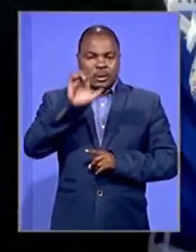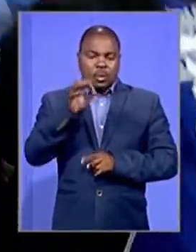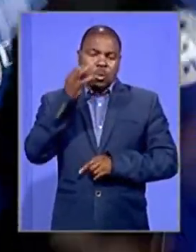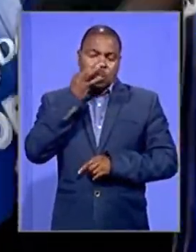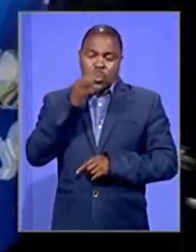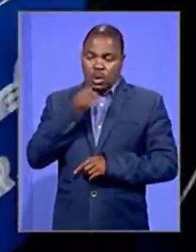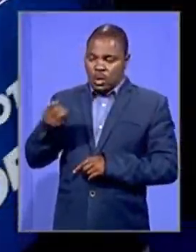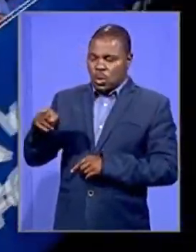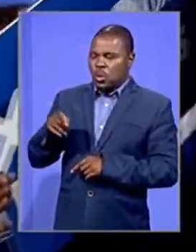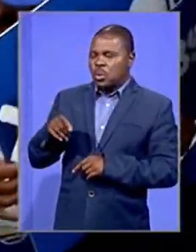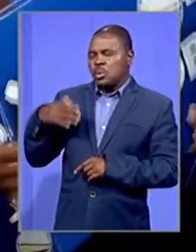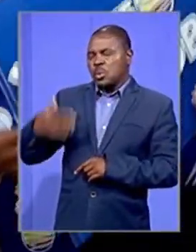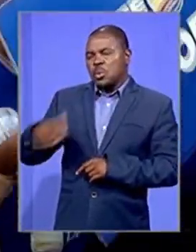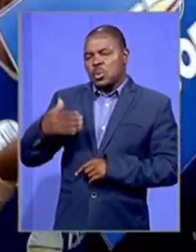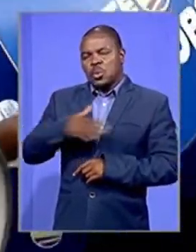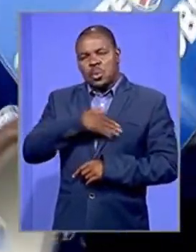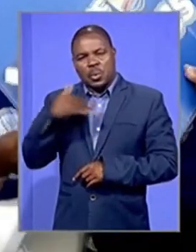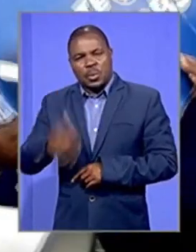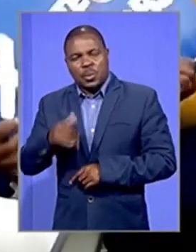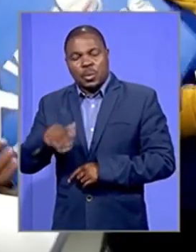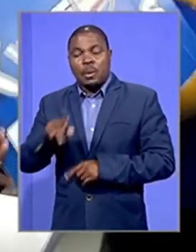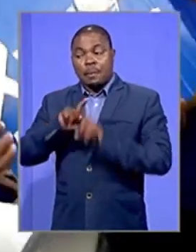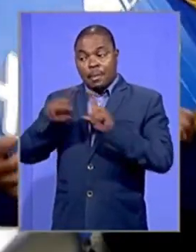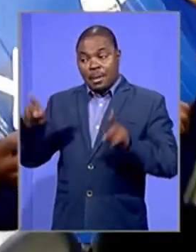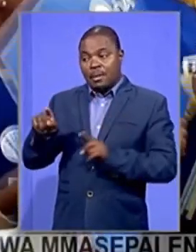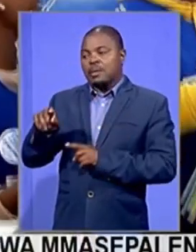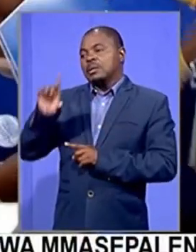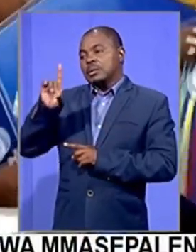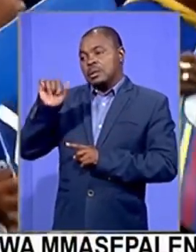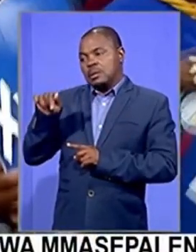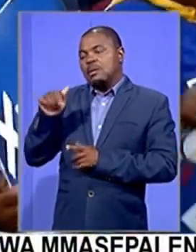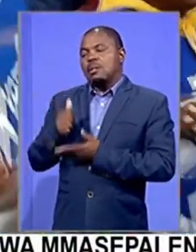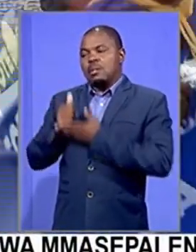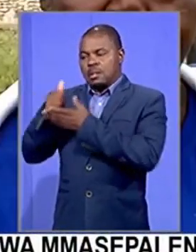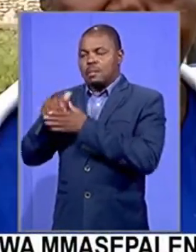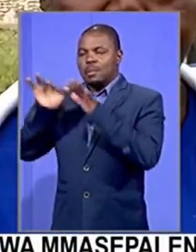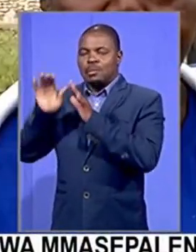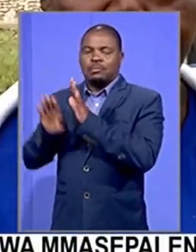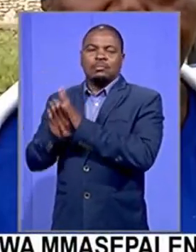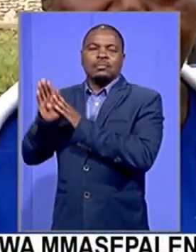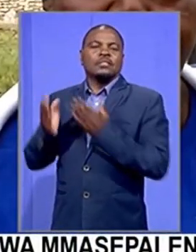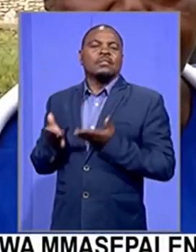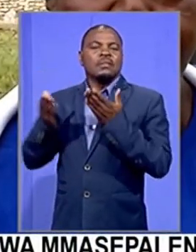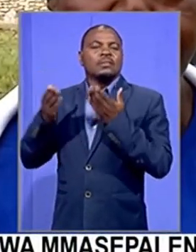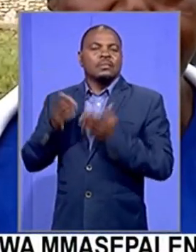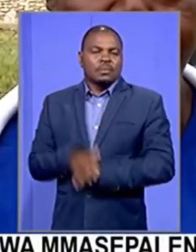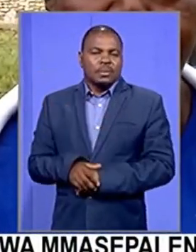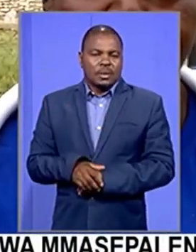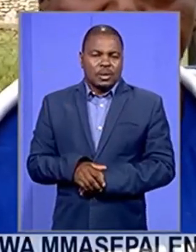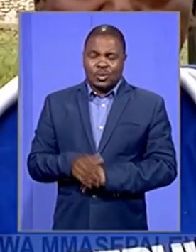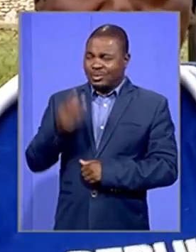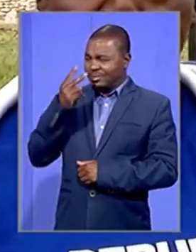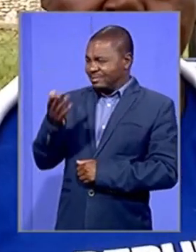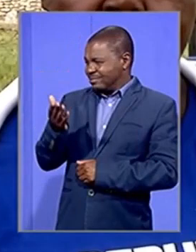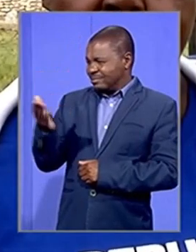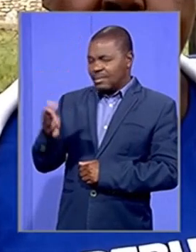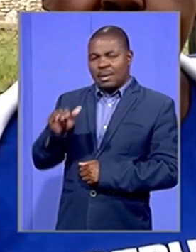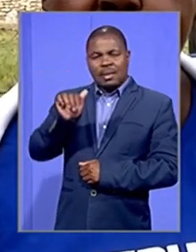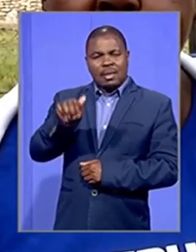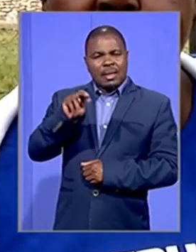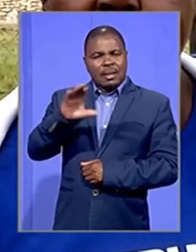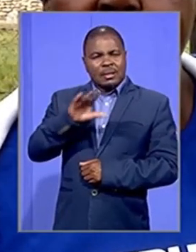utlwisa botlhoko a re DA tlile go tokafatsa ditirelo kwa baaging. When you see how the ANC has destroyed what